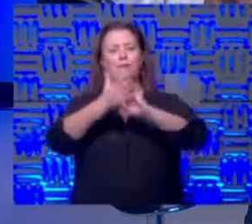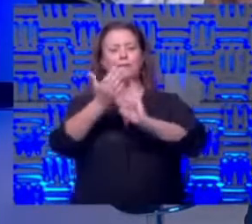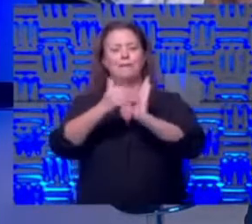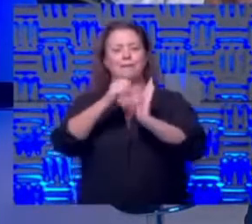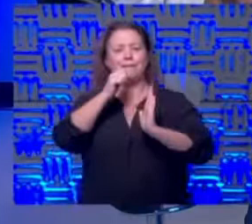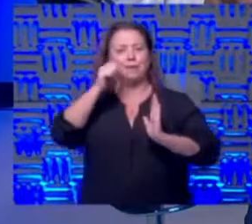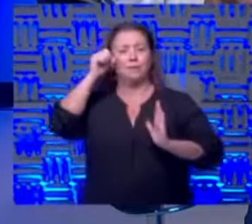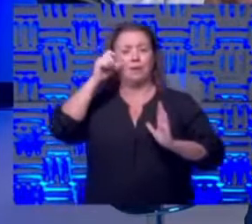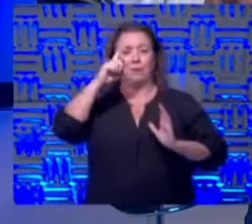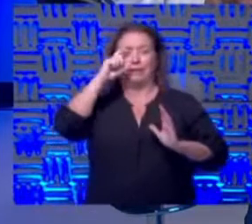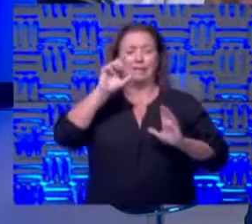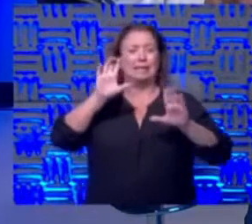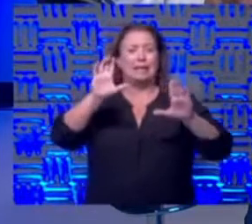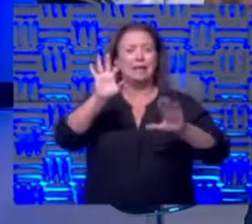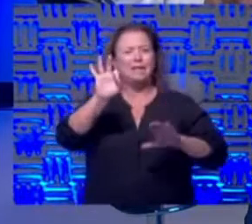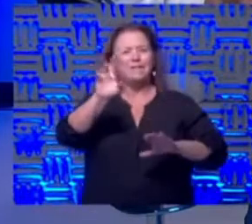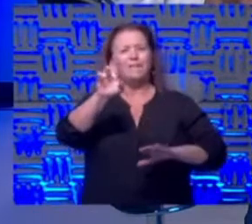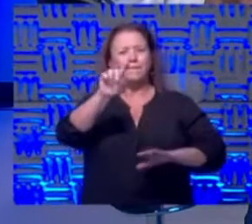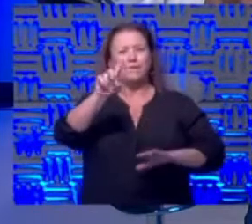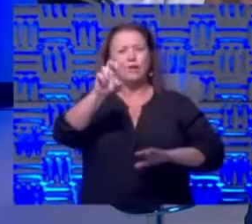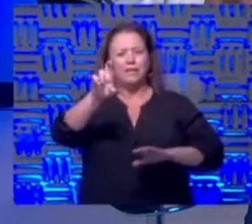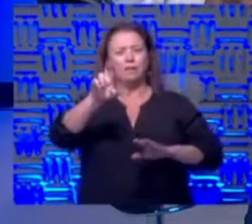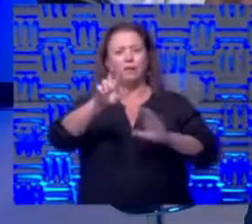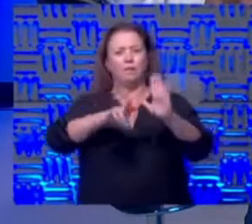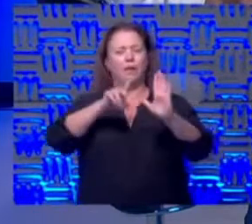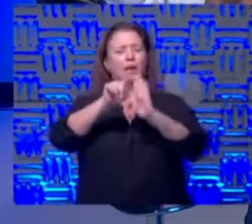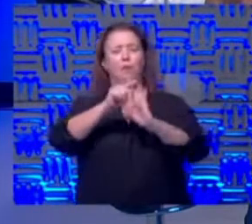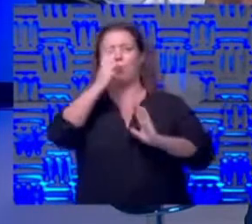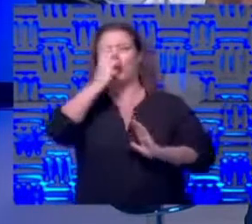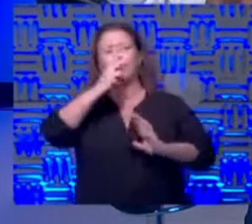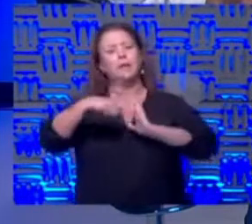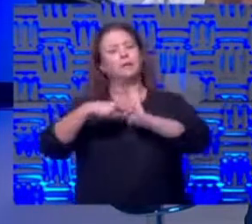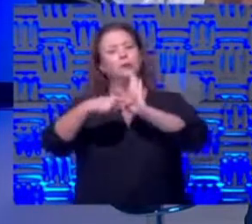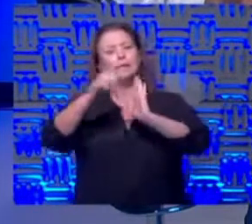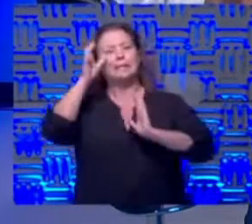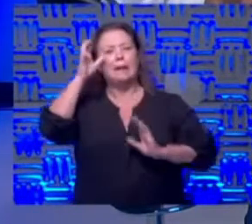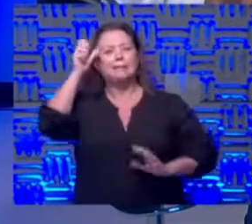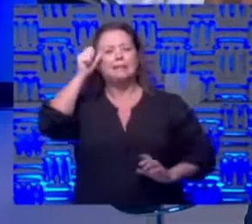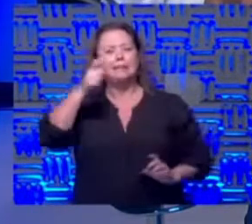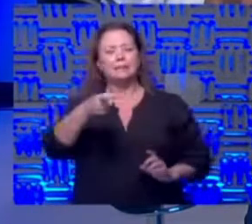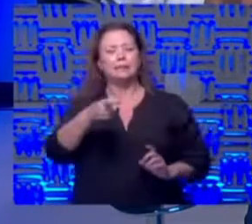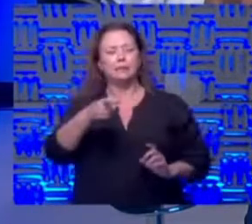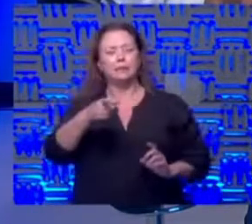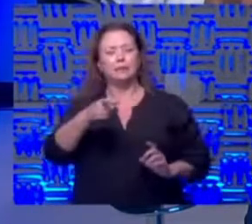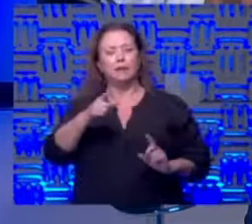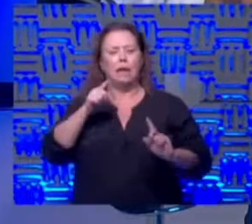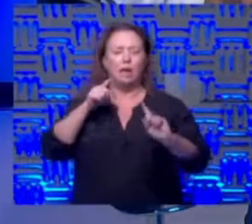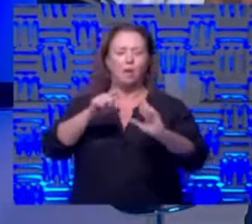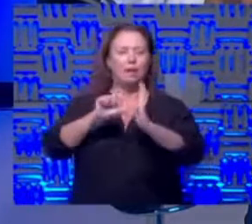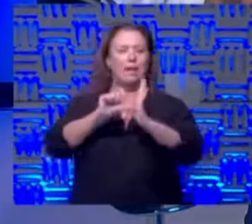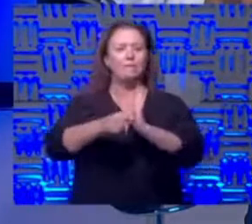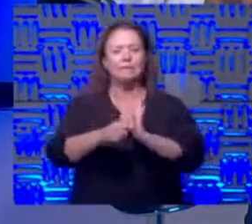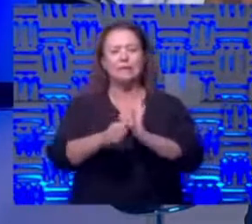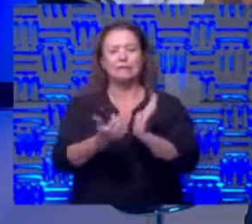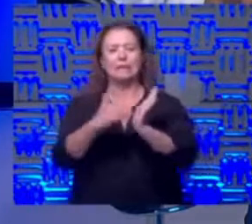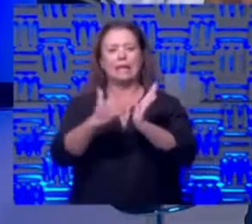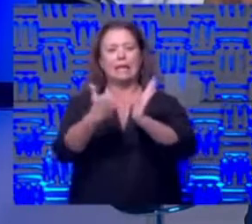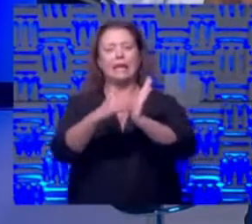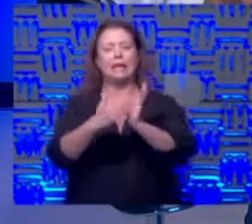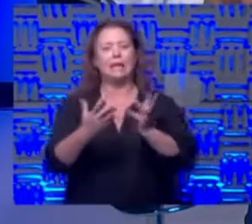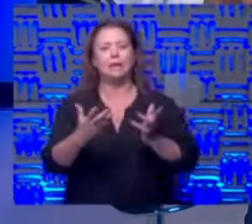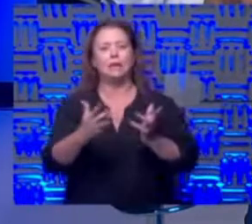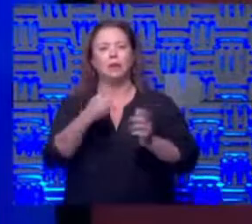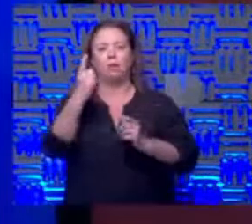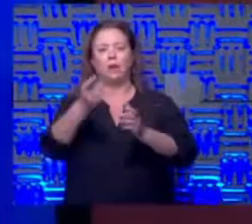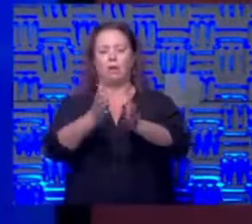because, man, Yep. that's pretty, I think it's, Yeah. it's actually, it really is common sense. The thing I would just point out to you, and we keep saying that, and